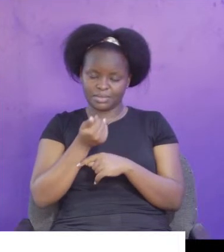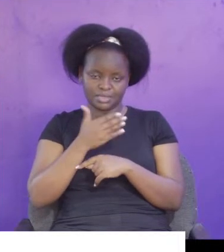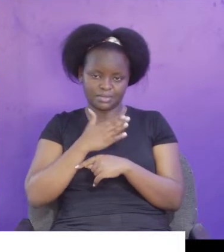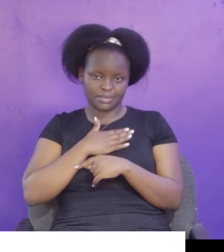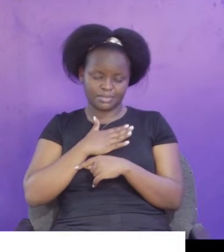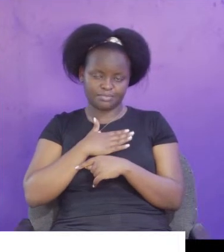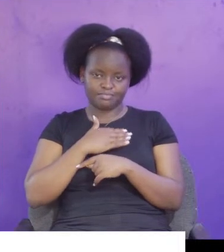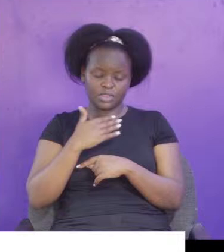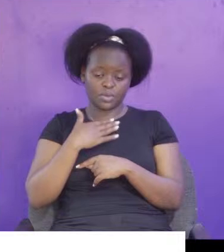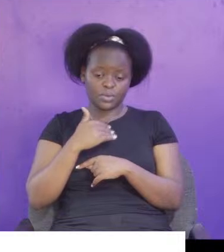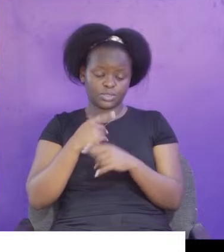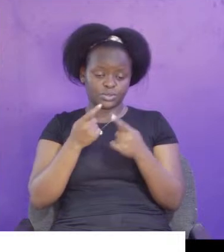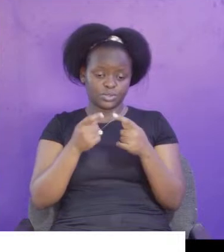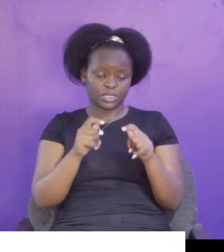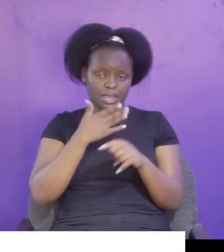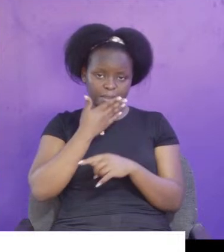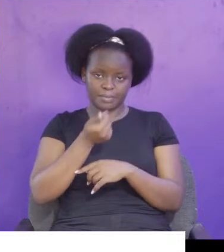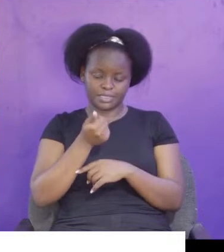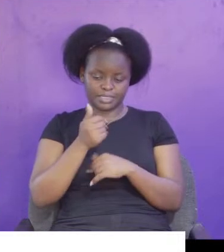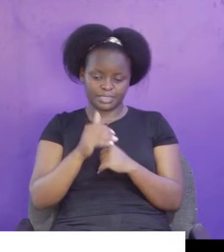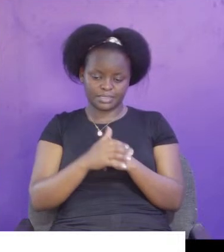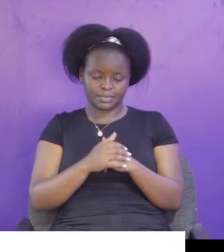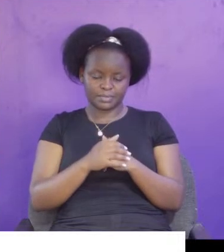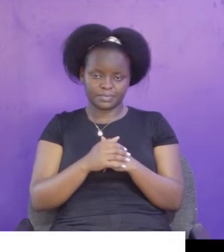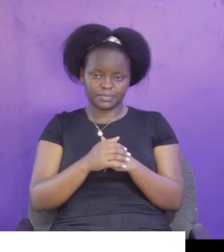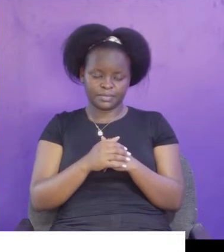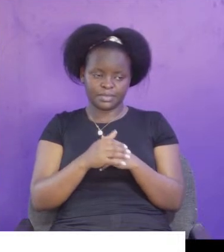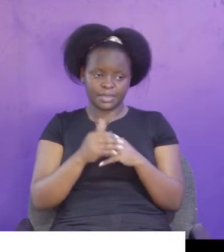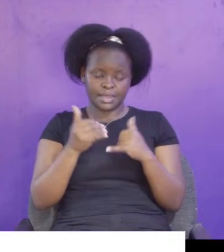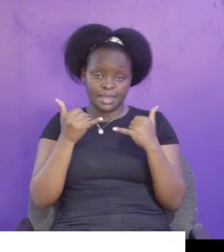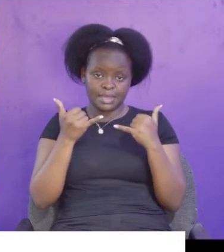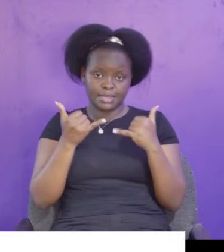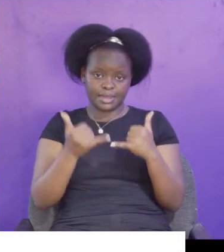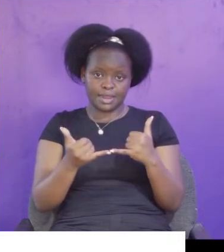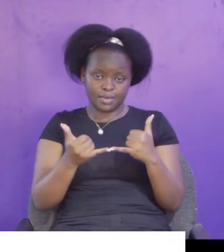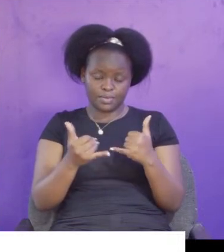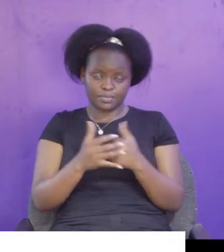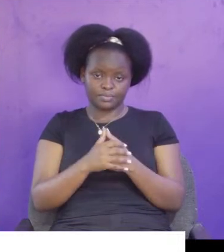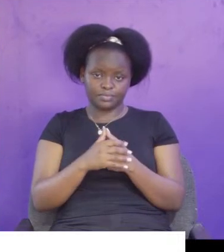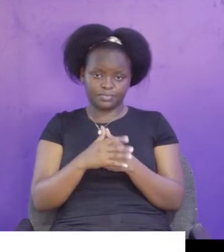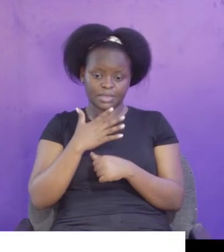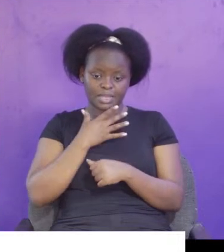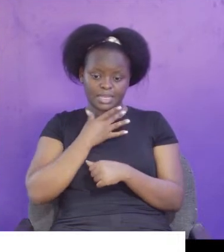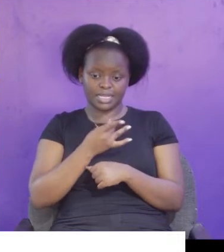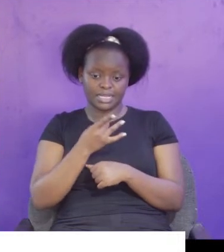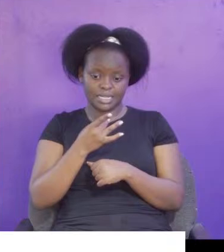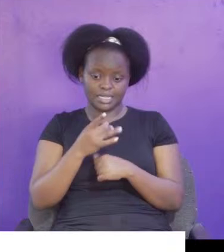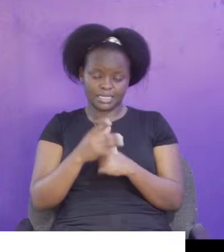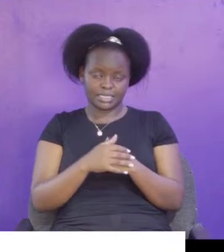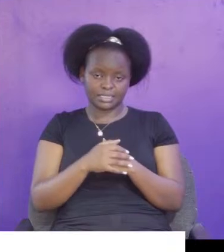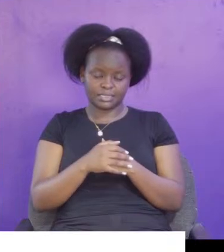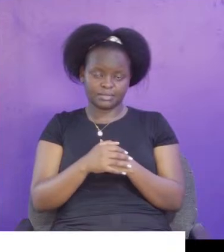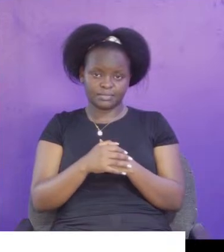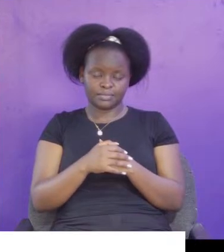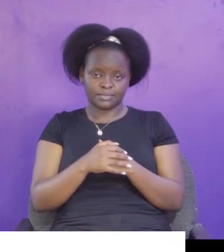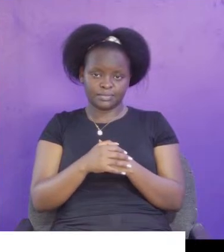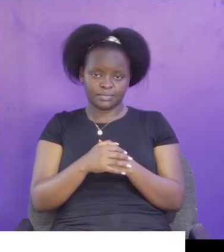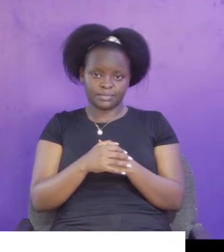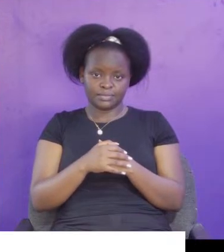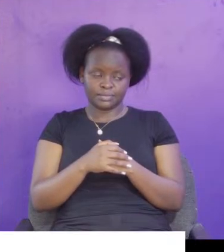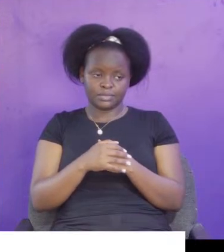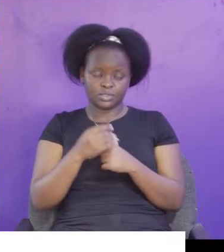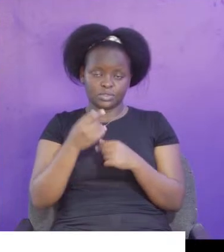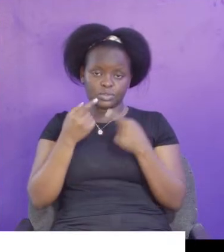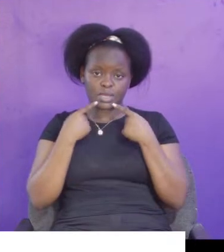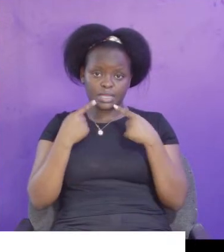best. And now I would like to inform you that I'm